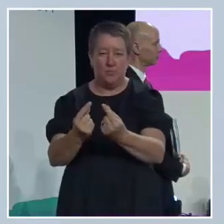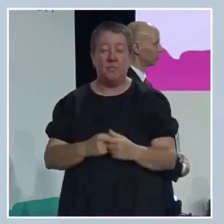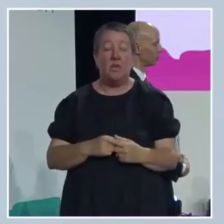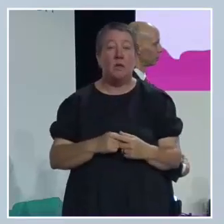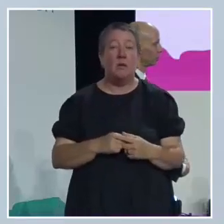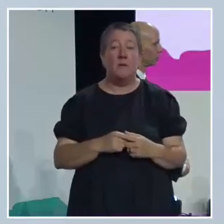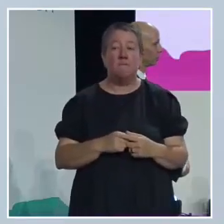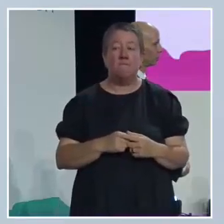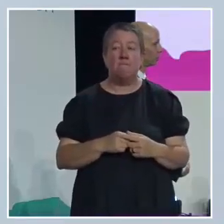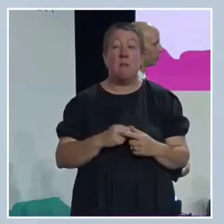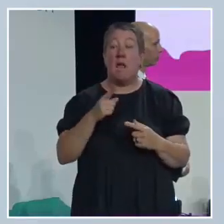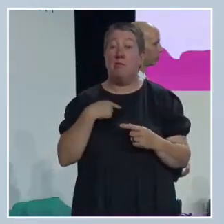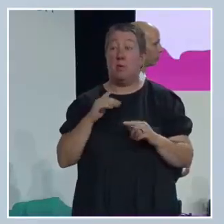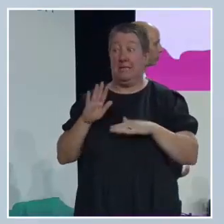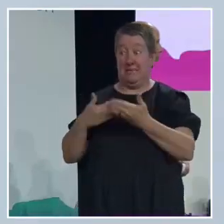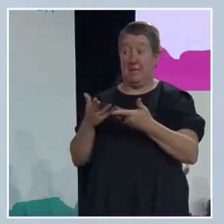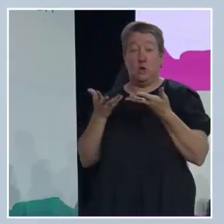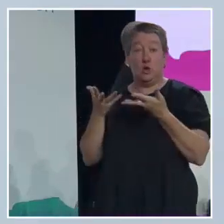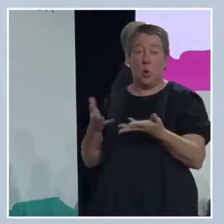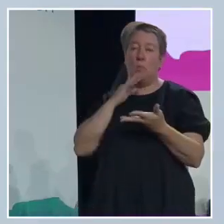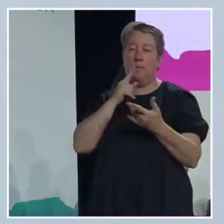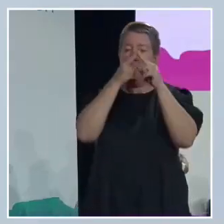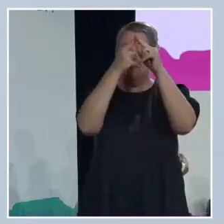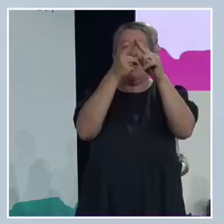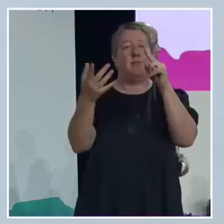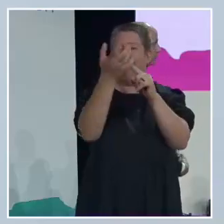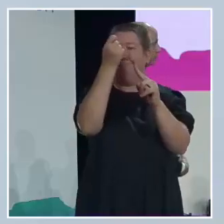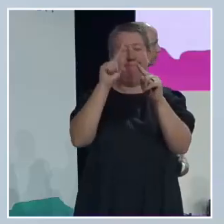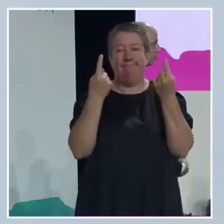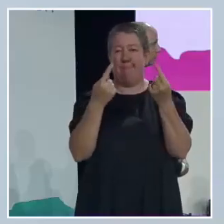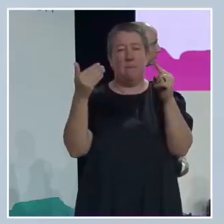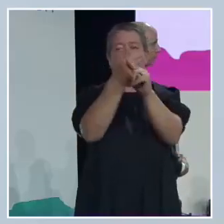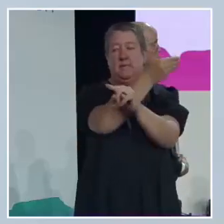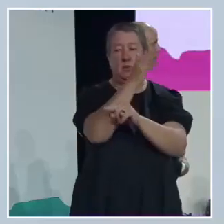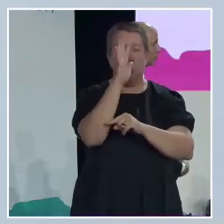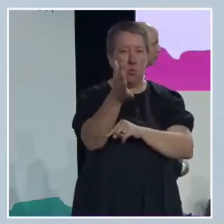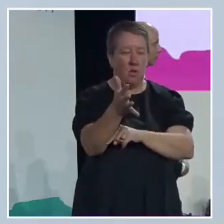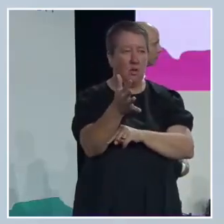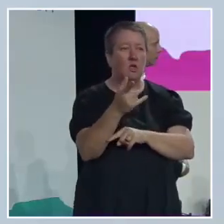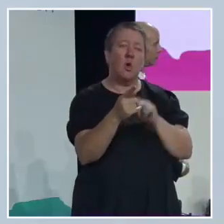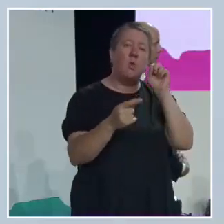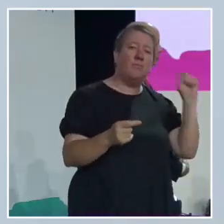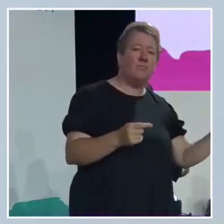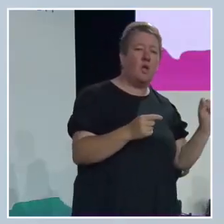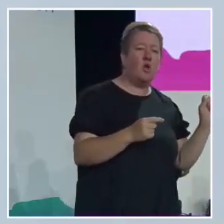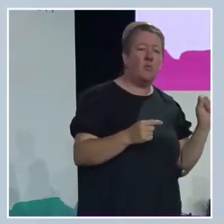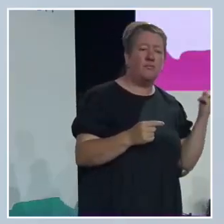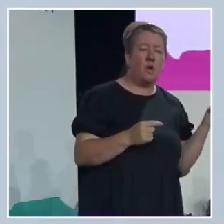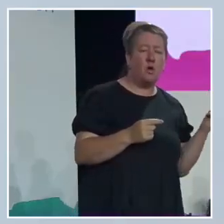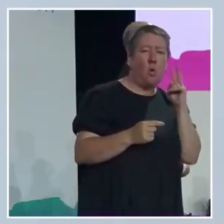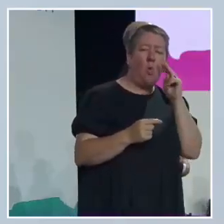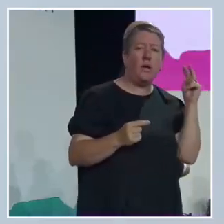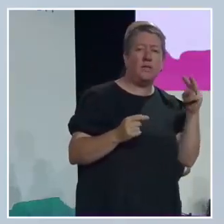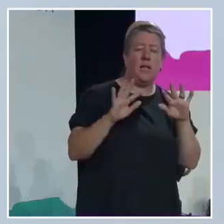we will miss the target. So my question to both of you, you really want to get your insight, how we